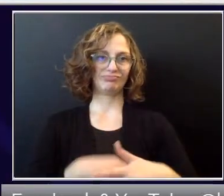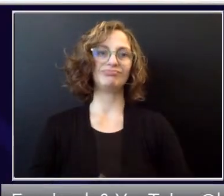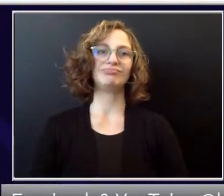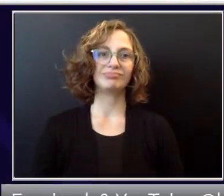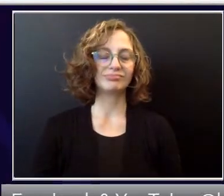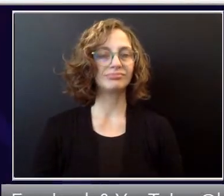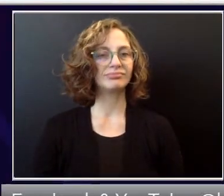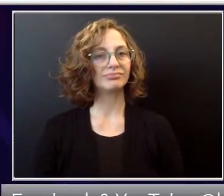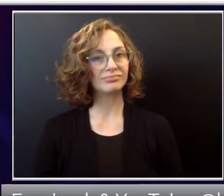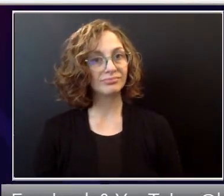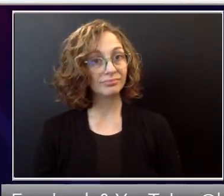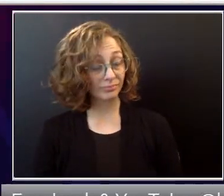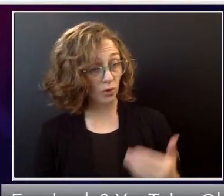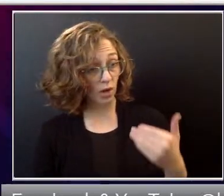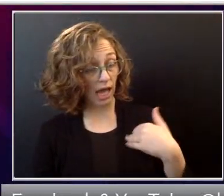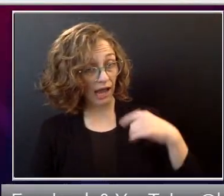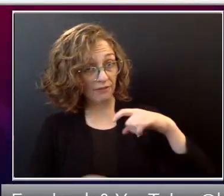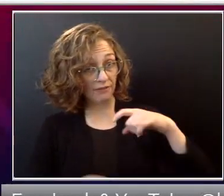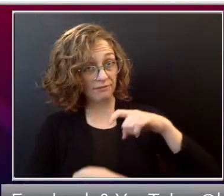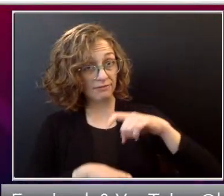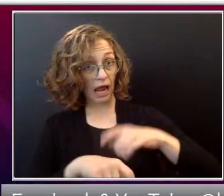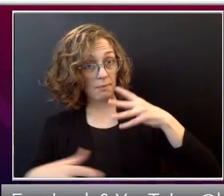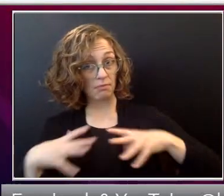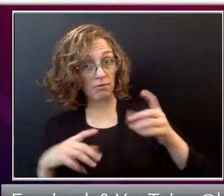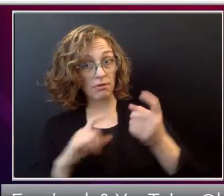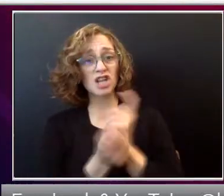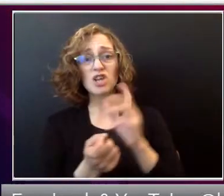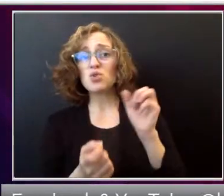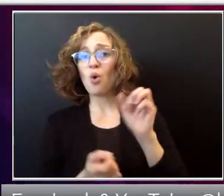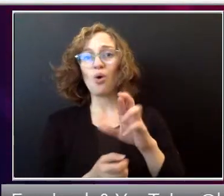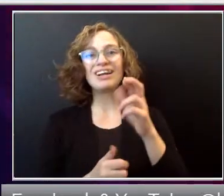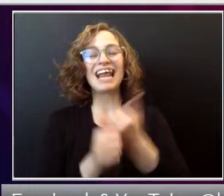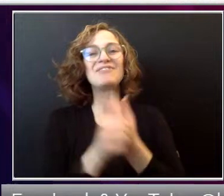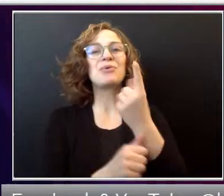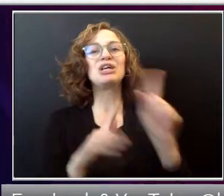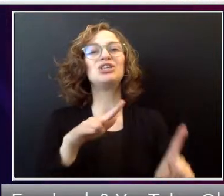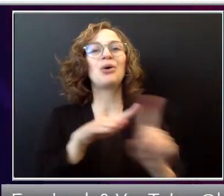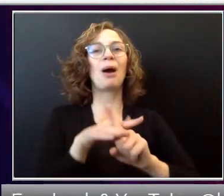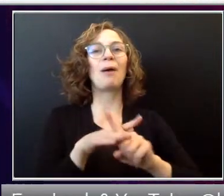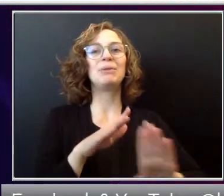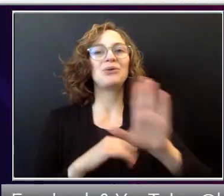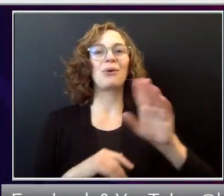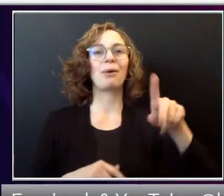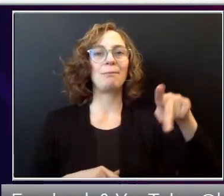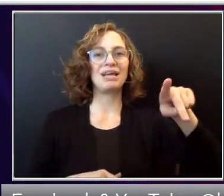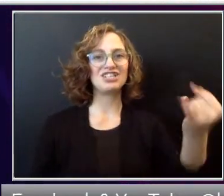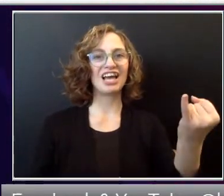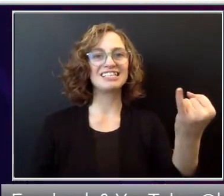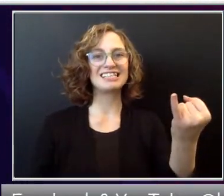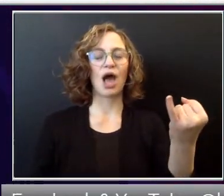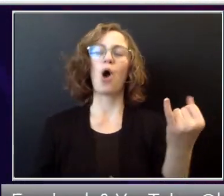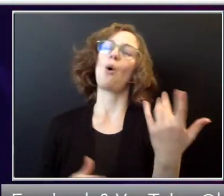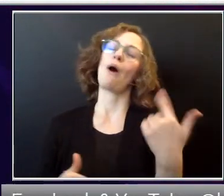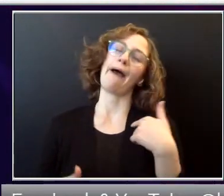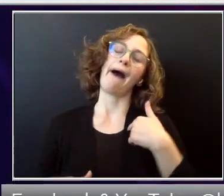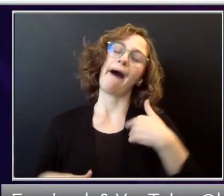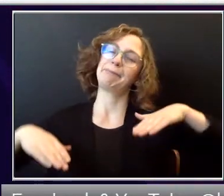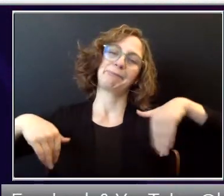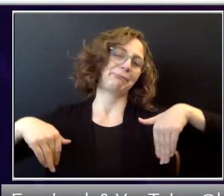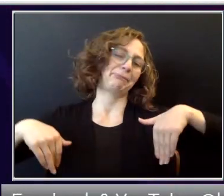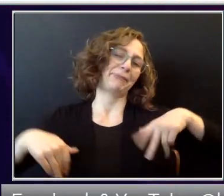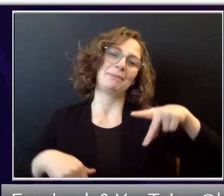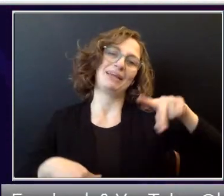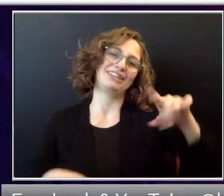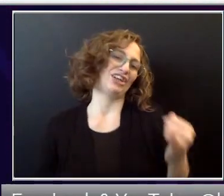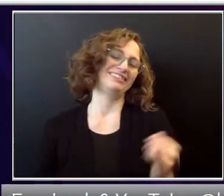have time to change clothes, or did you all come in your cute pajamas? I hadn't put on pajamas.